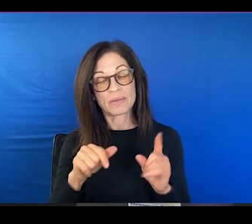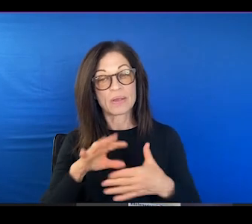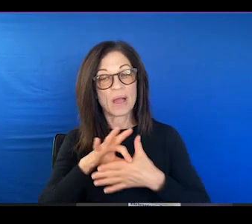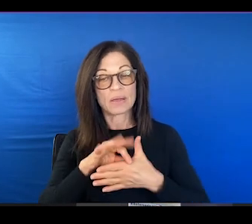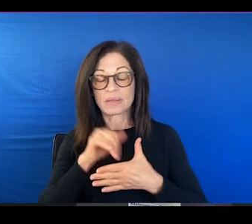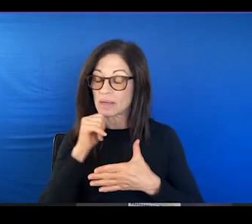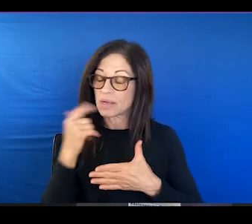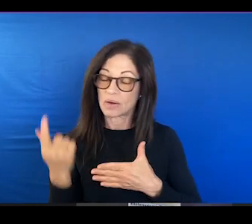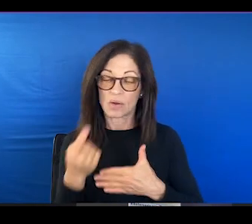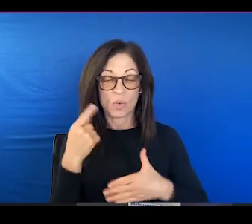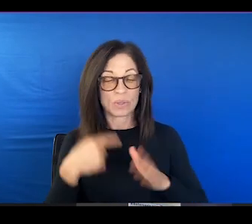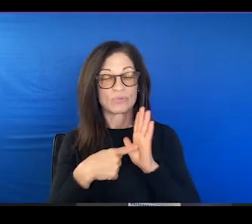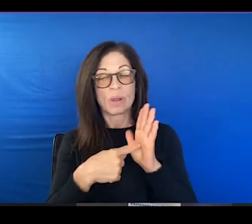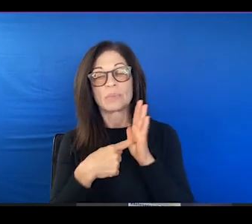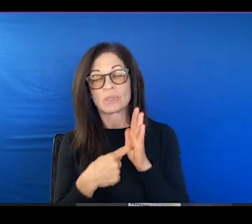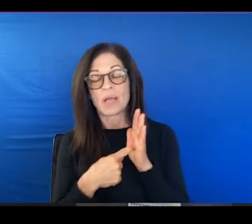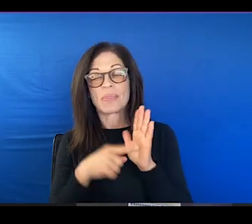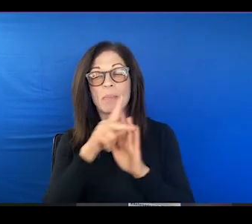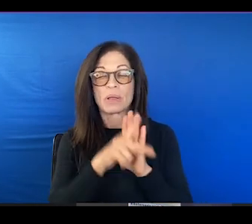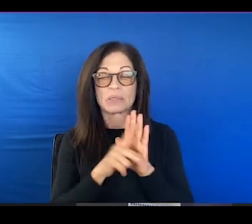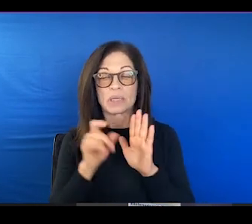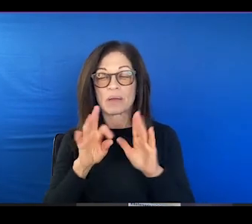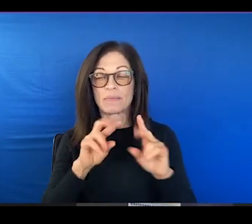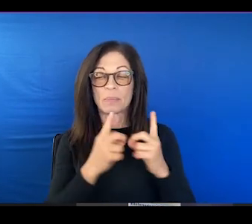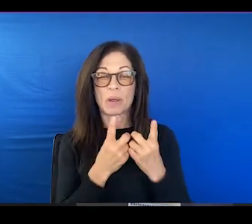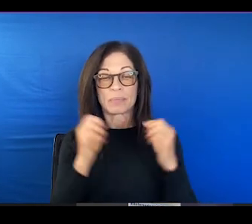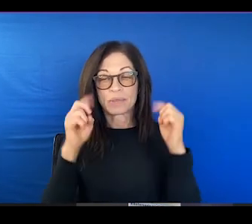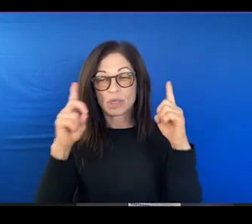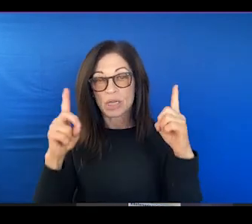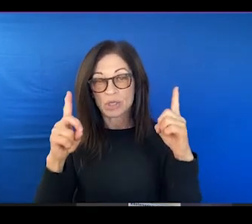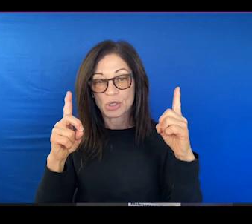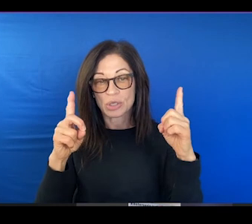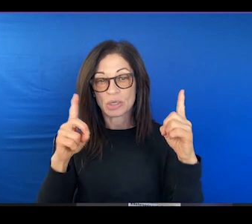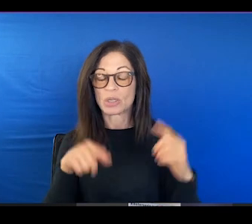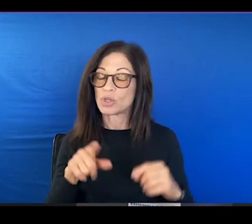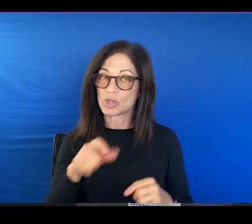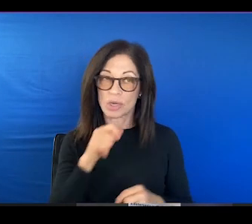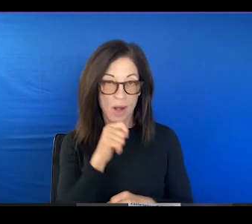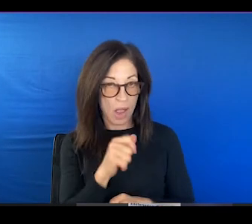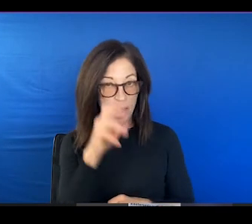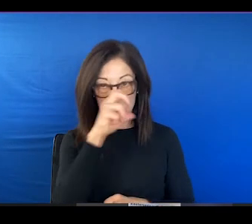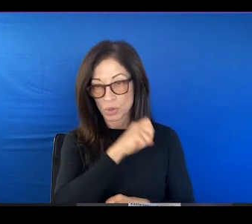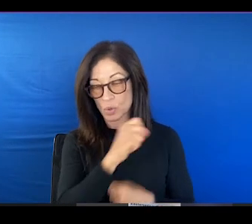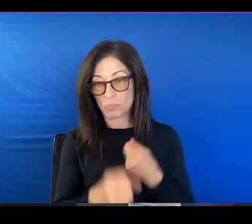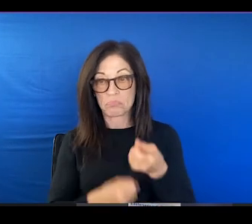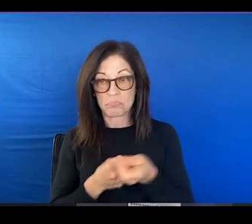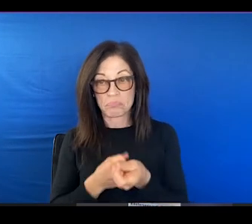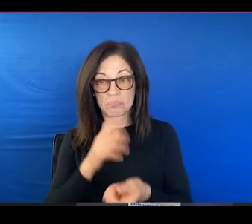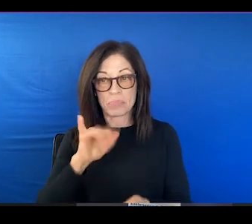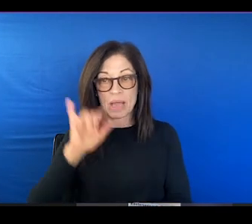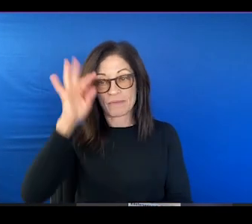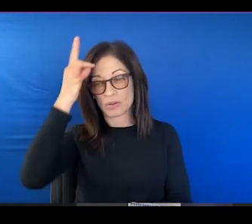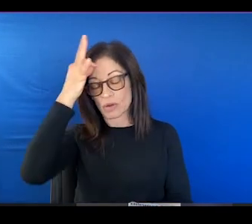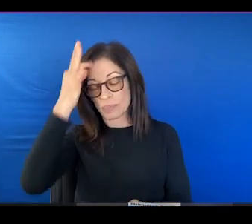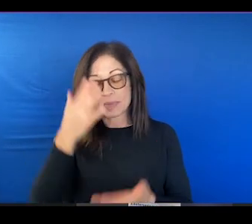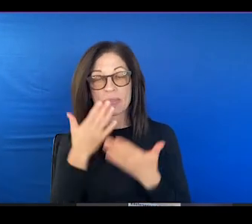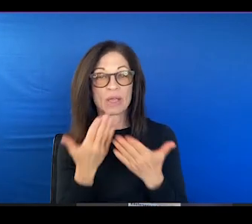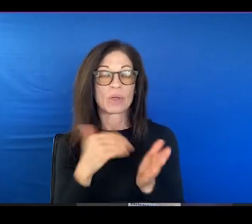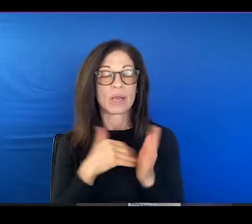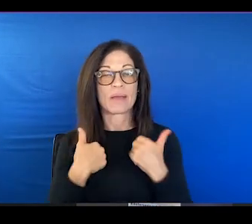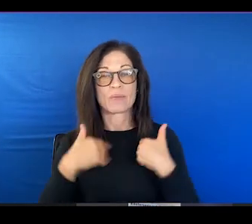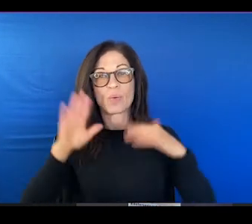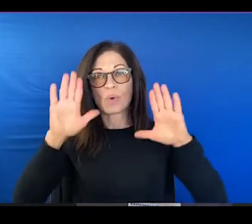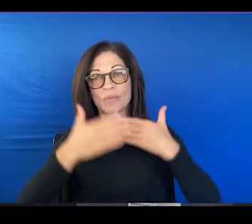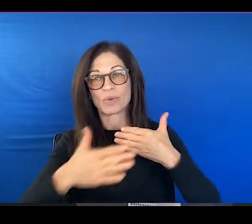9190021C0033. However, these contents do not necessarily represent the policy of the Department of Education, and you should not assume endorsement